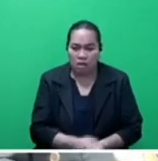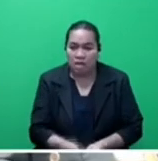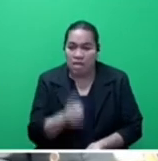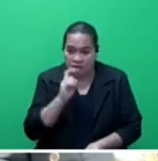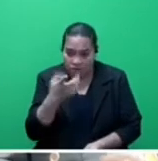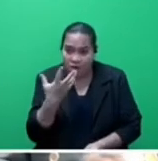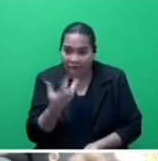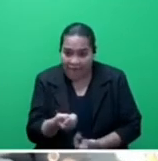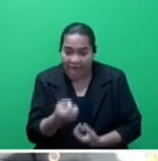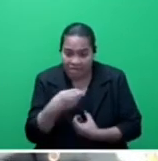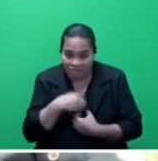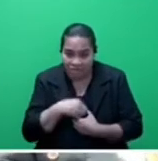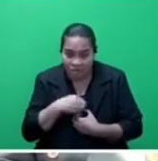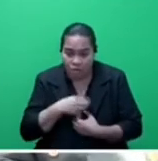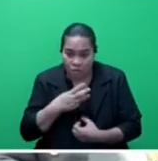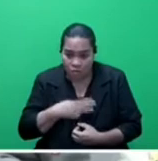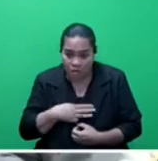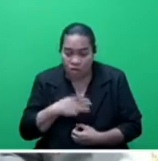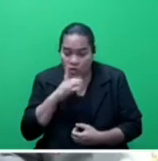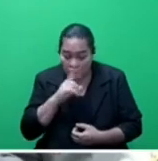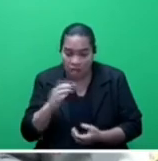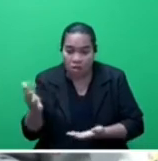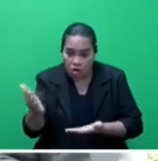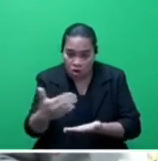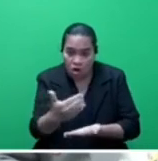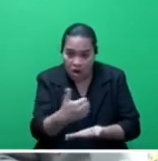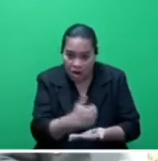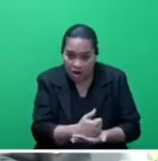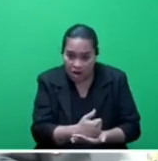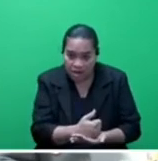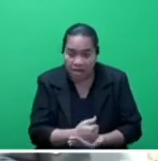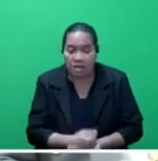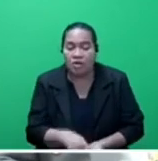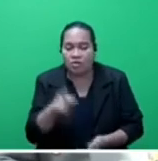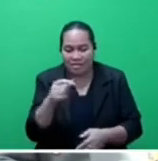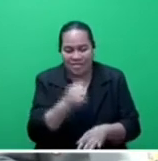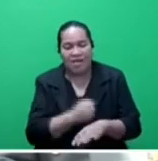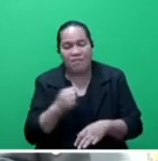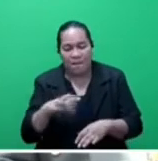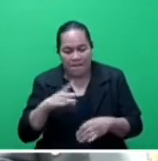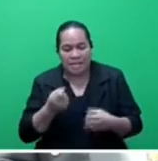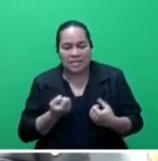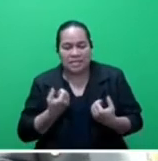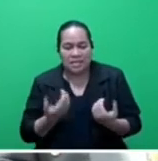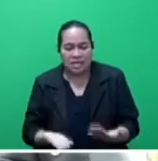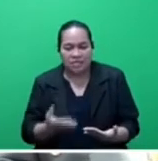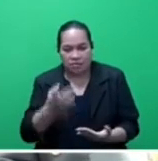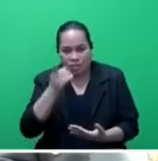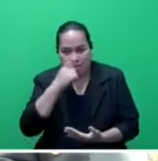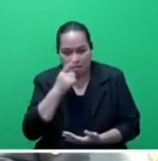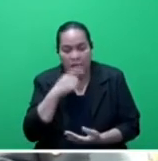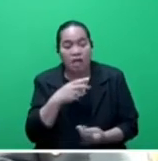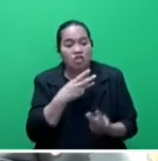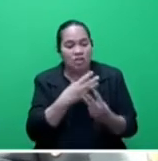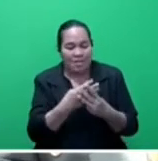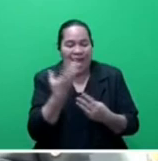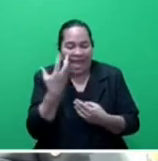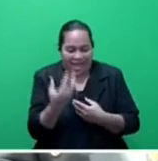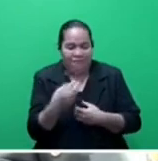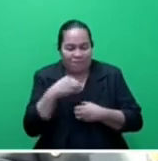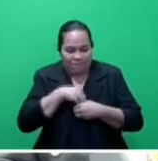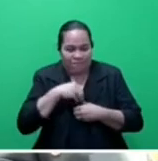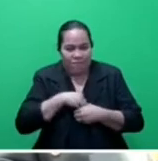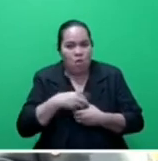will to collect what is due to government to deliver for the people. SODELPA has the will to collect